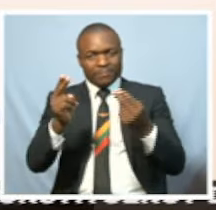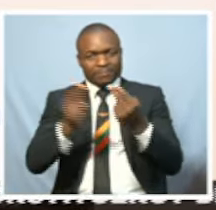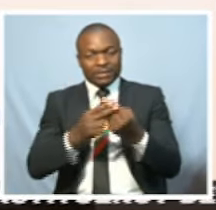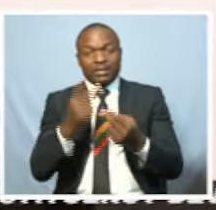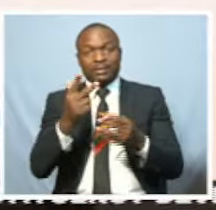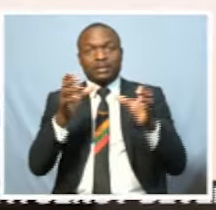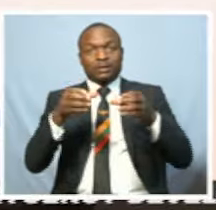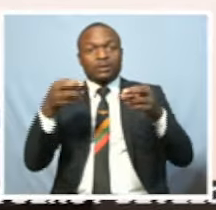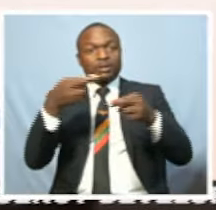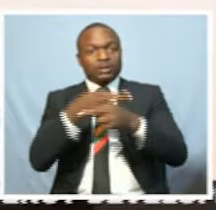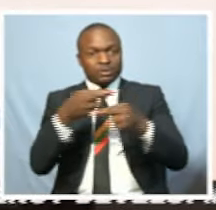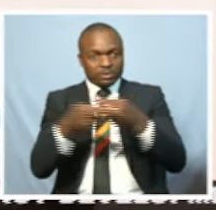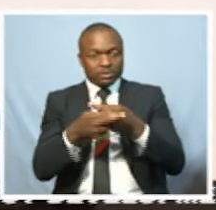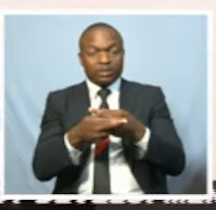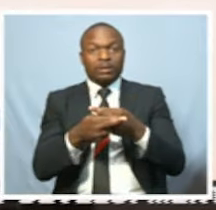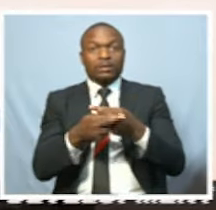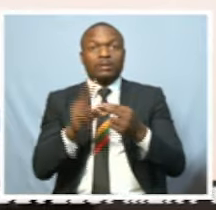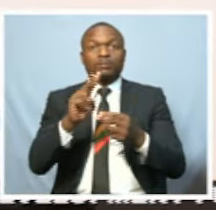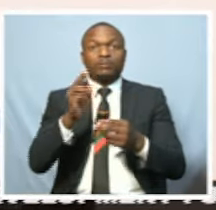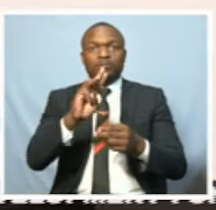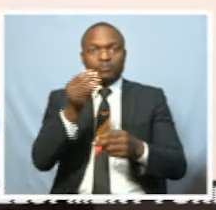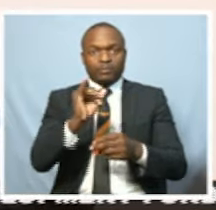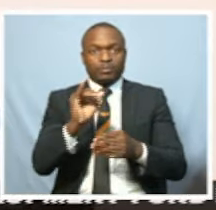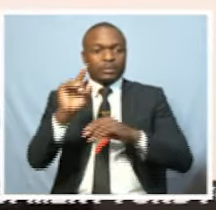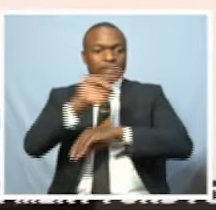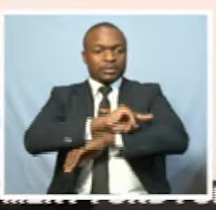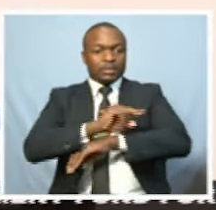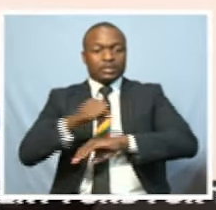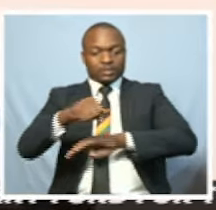classroom block at VUBWI Day Secondary School.